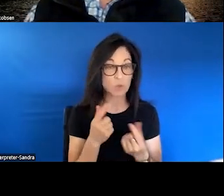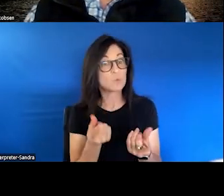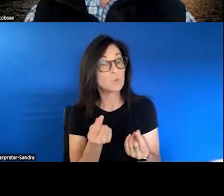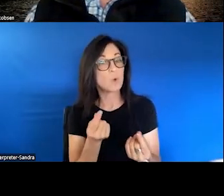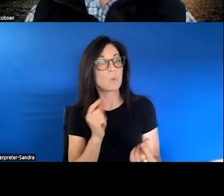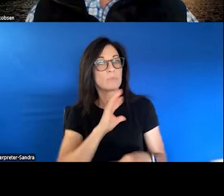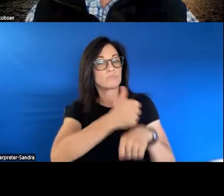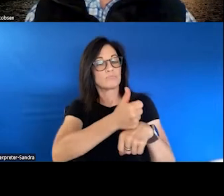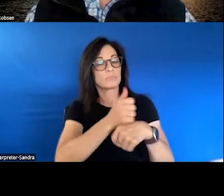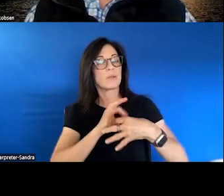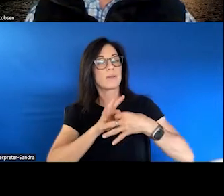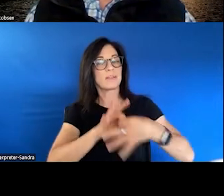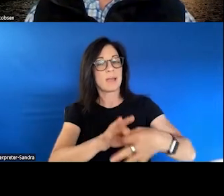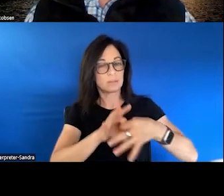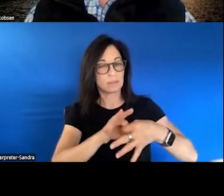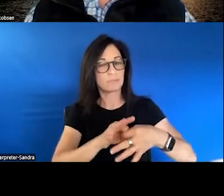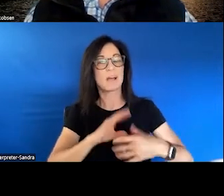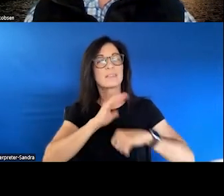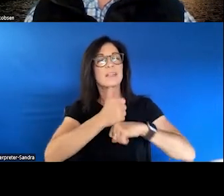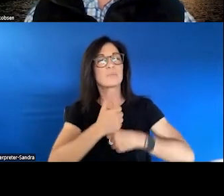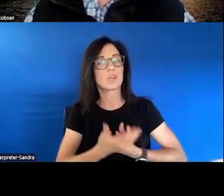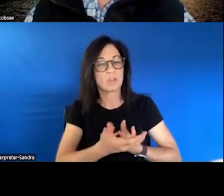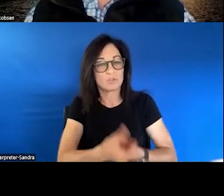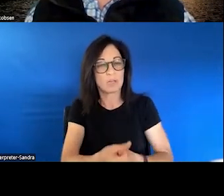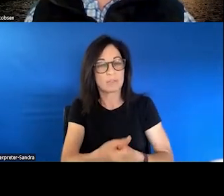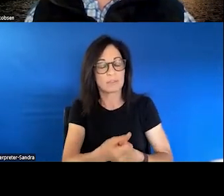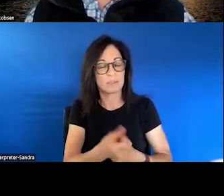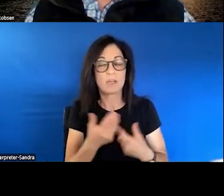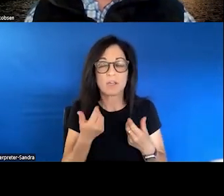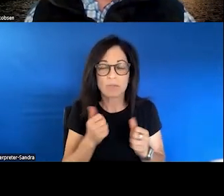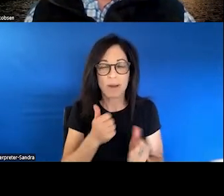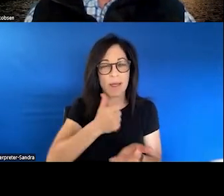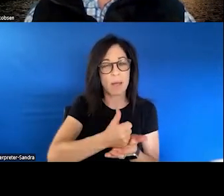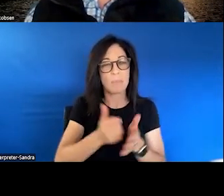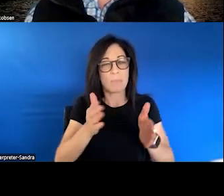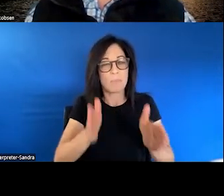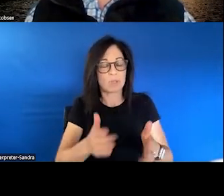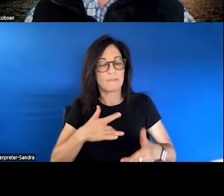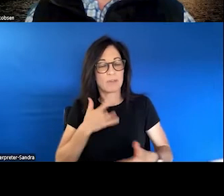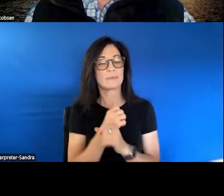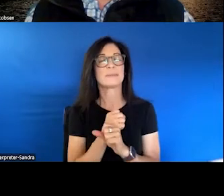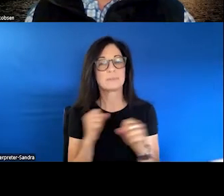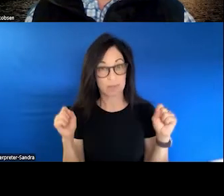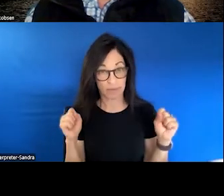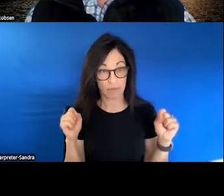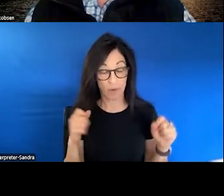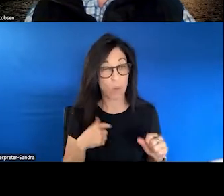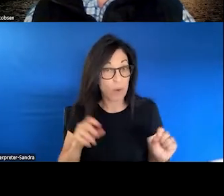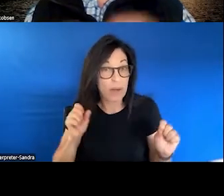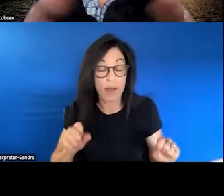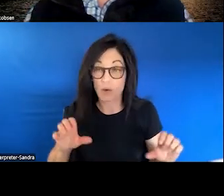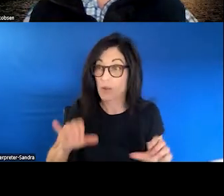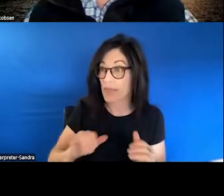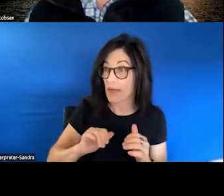connection, establishing trust, trying to make that person feel safe. And we are able to do that with